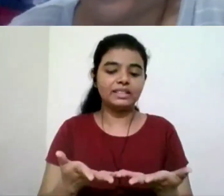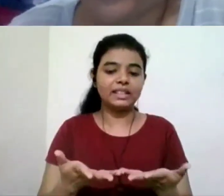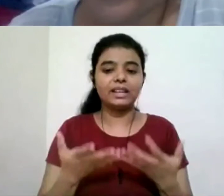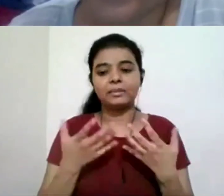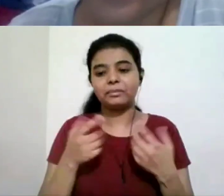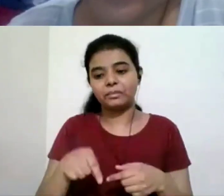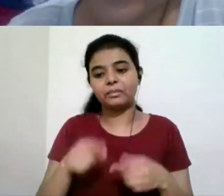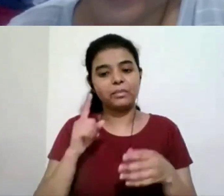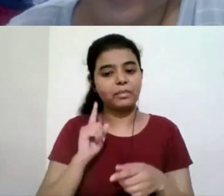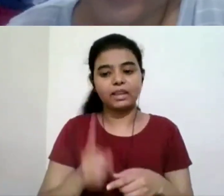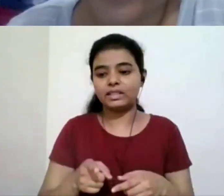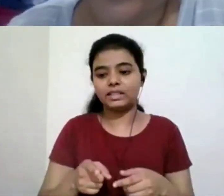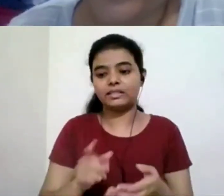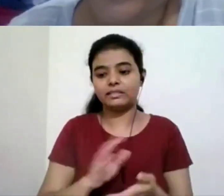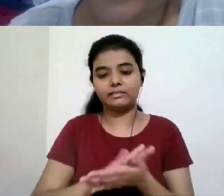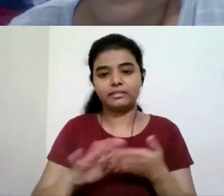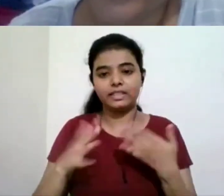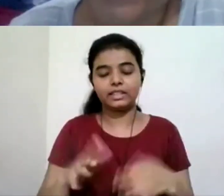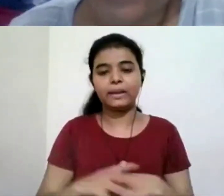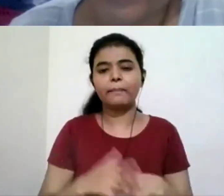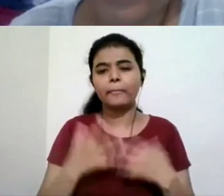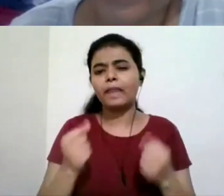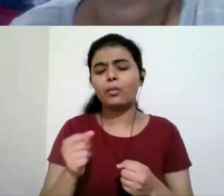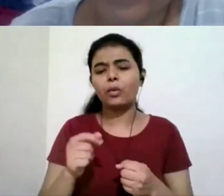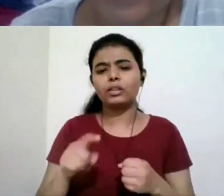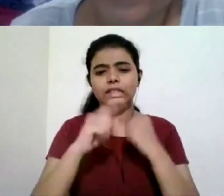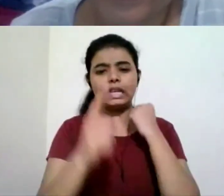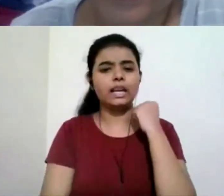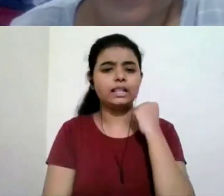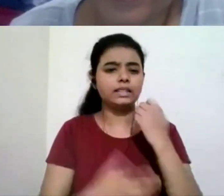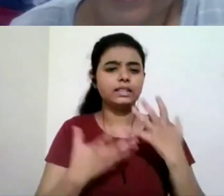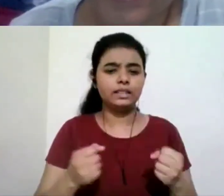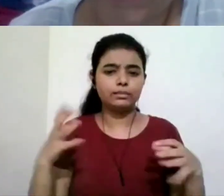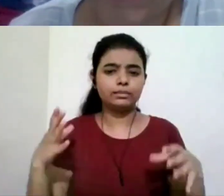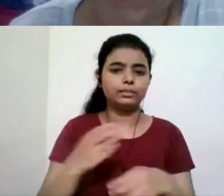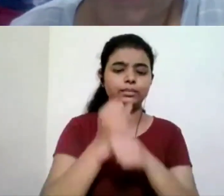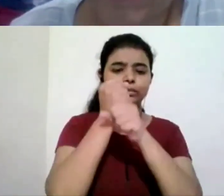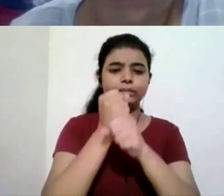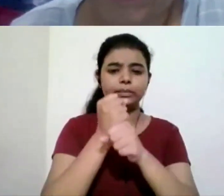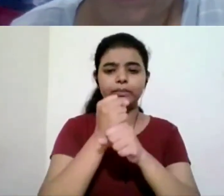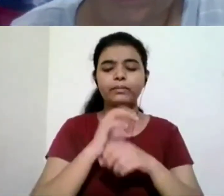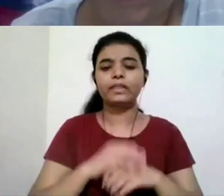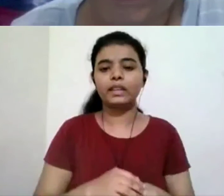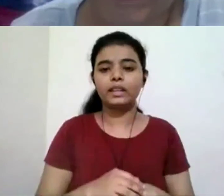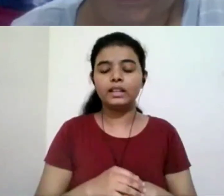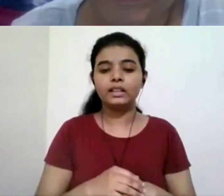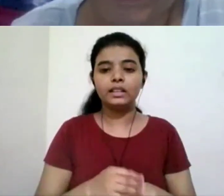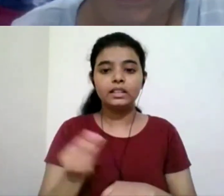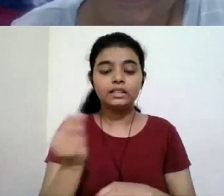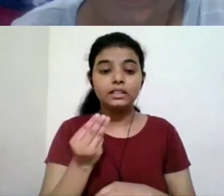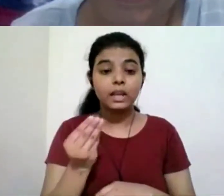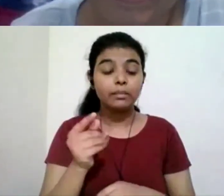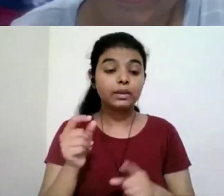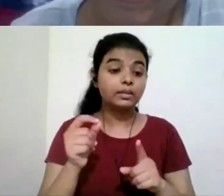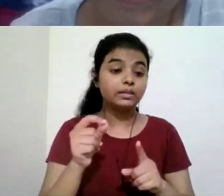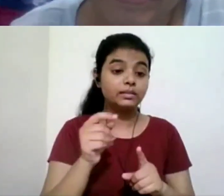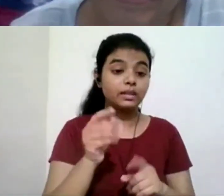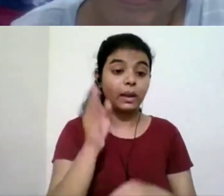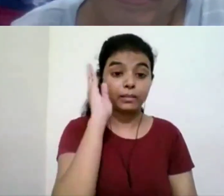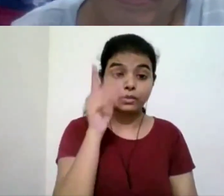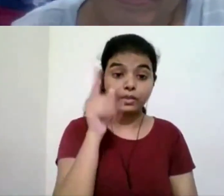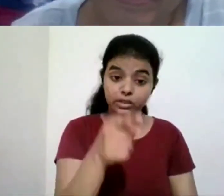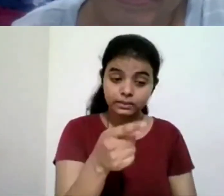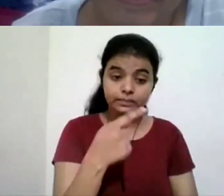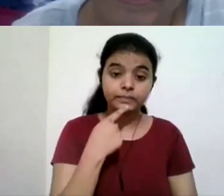end it. I just want to, in conclusion, I wanted to sort of draw some connection between what Professor Dhanda said today